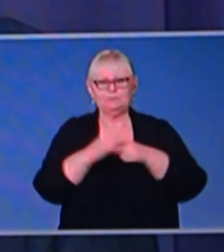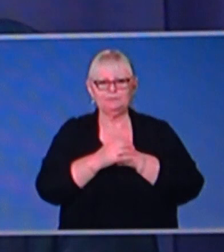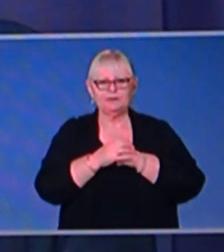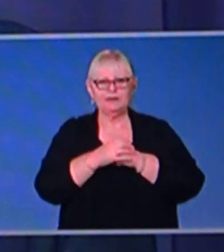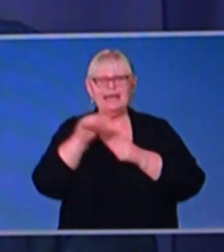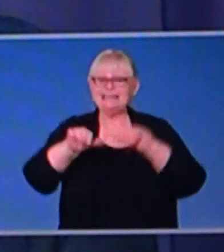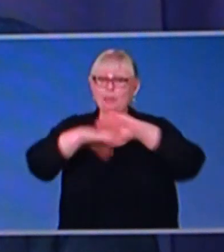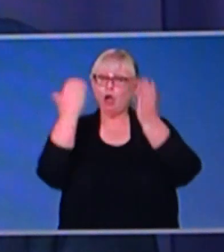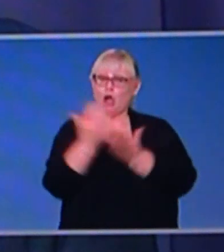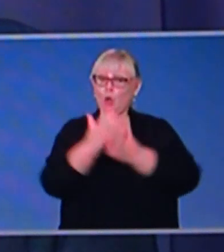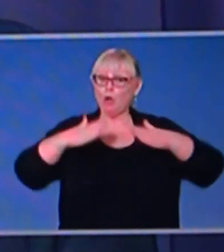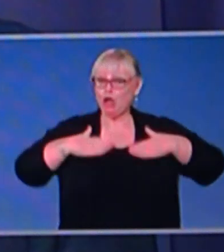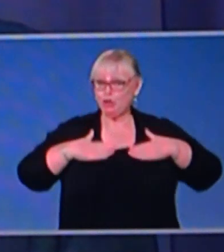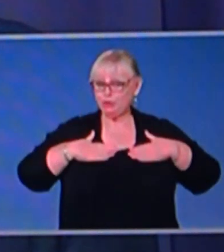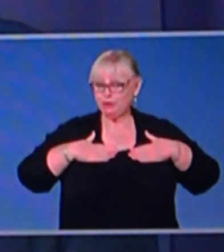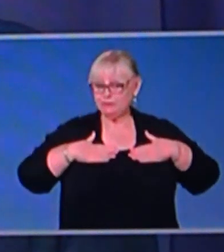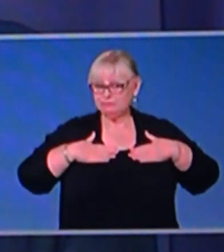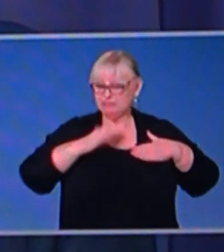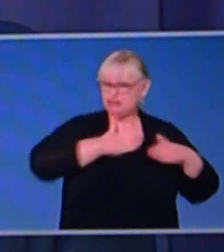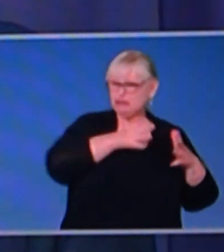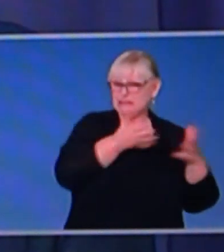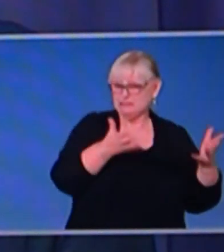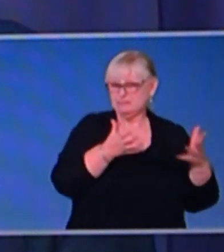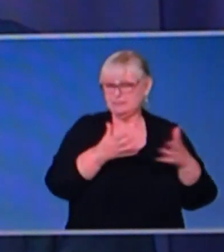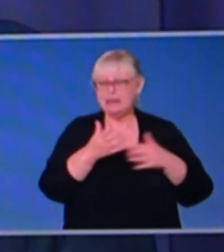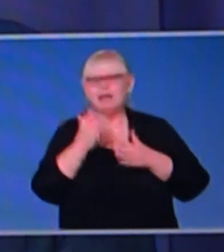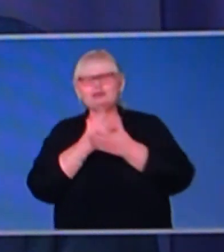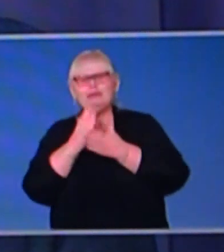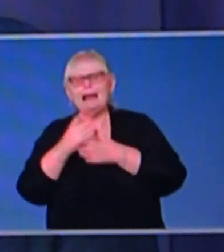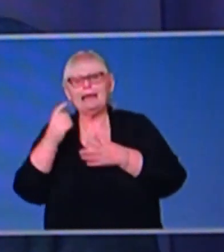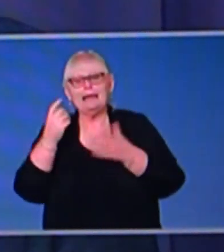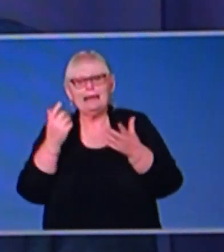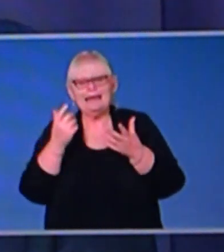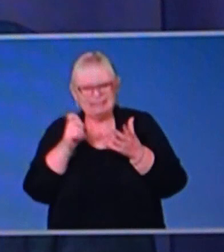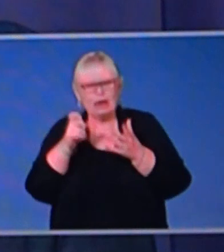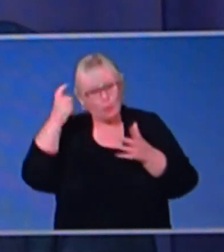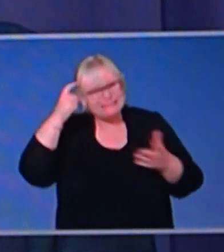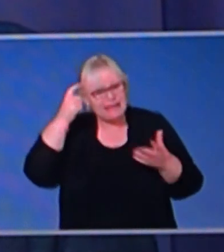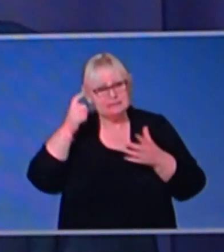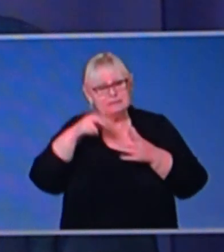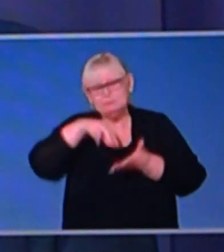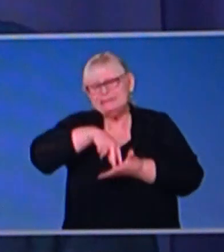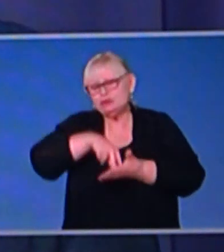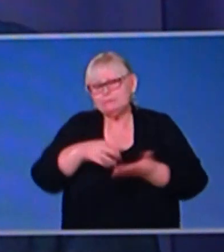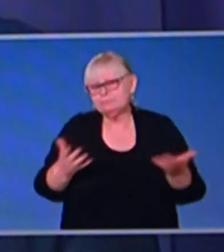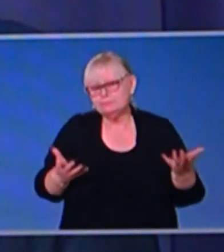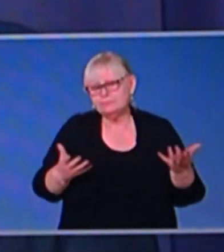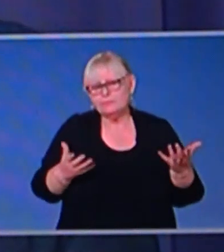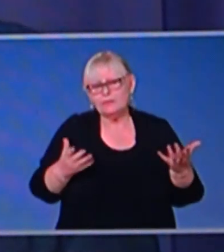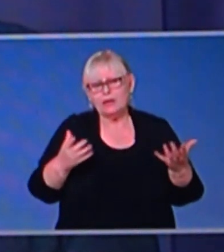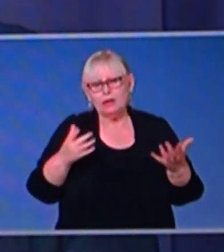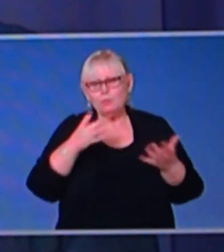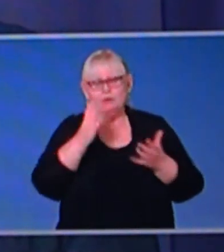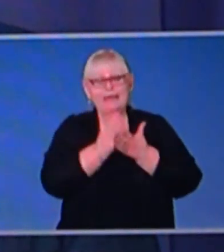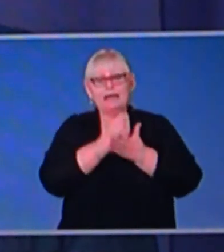health interest, it's in the global economic interest. It's not a remarkable position. It's a fairly common sense position and one that we don't